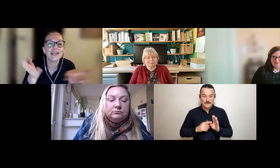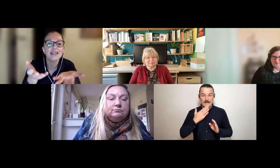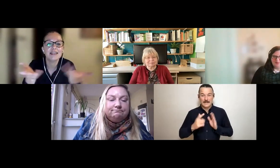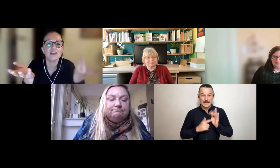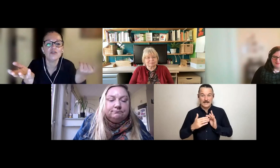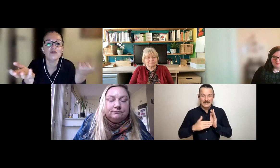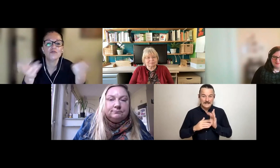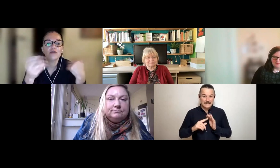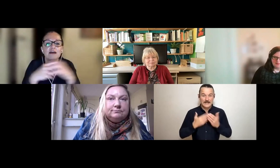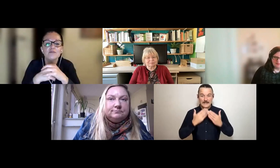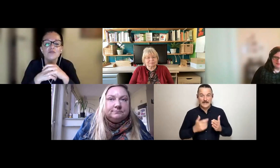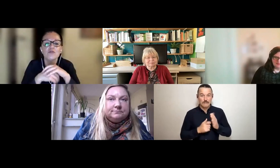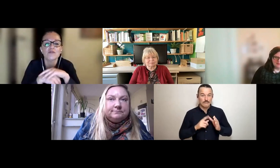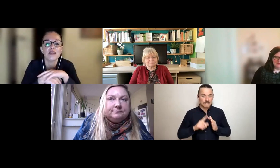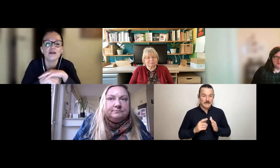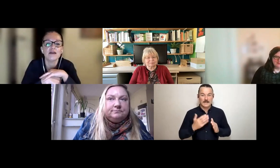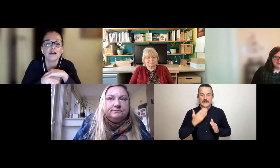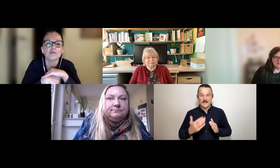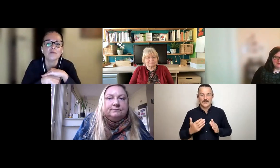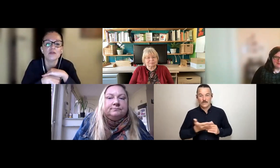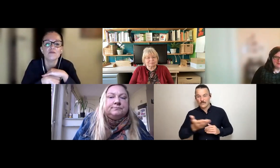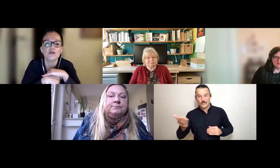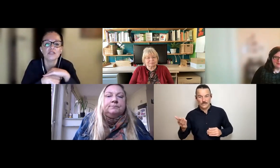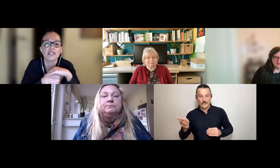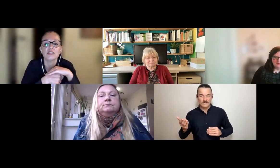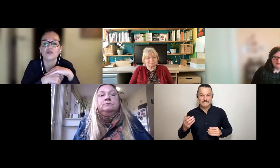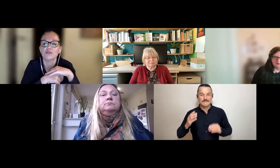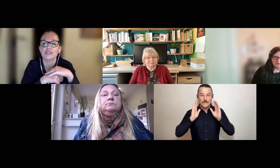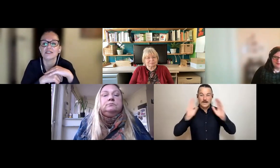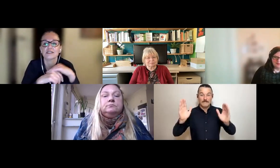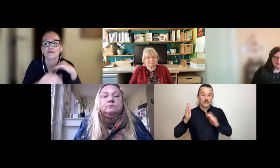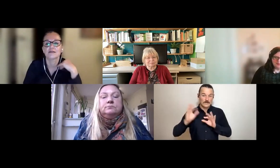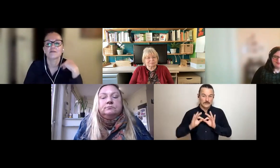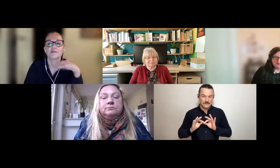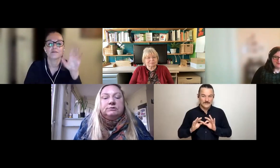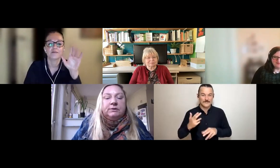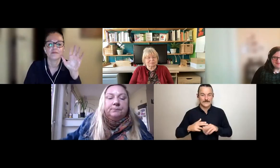Ray. And thank you, um, to all of our, um, wonderful Auslan interpreters.